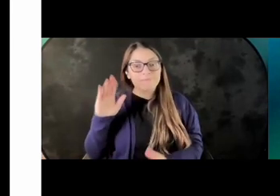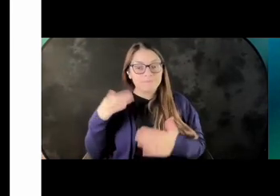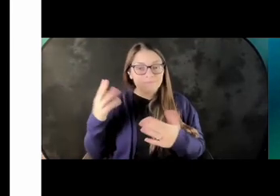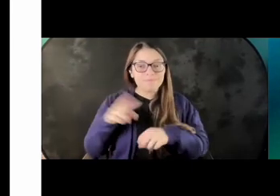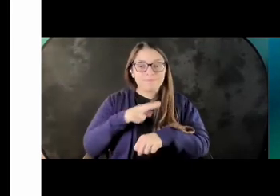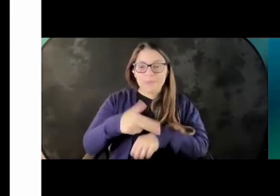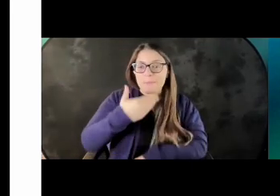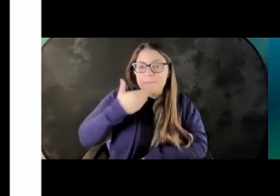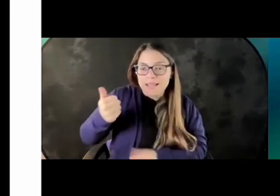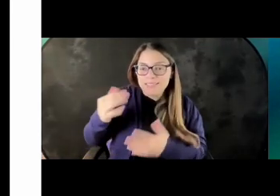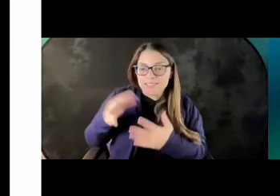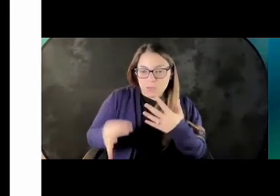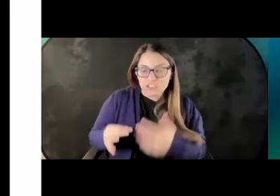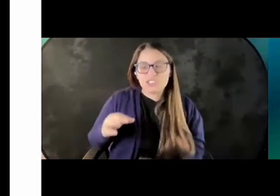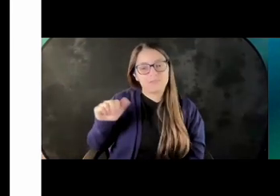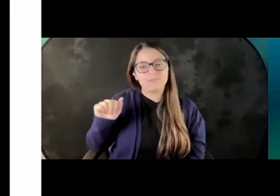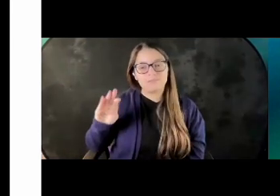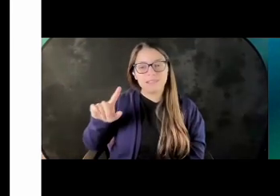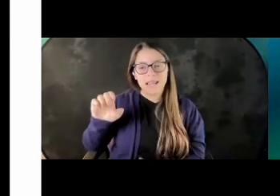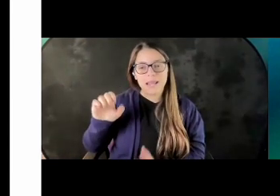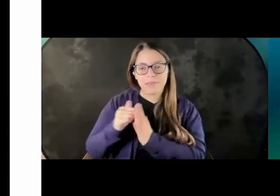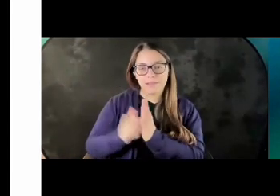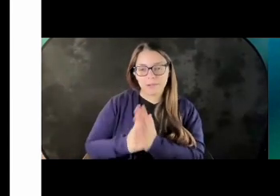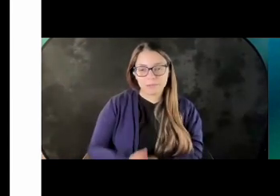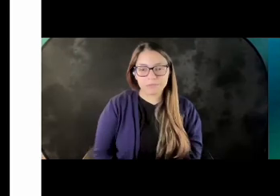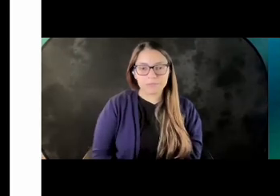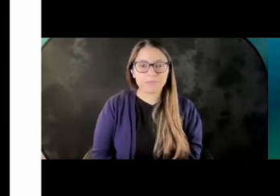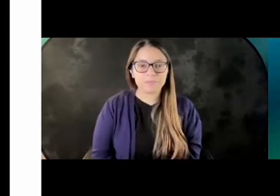account. On the next slide.